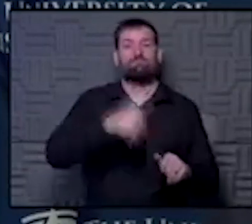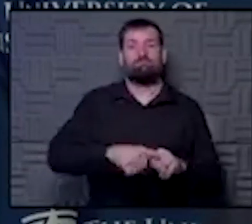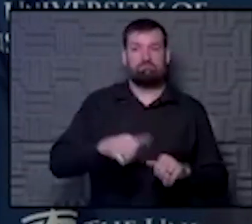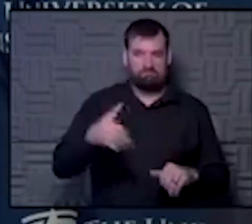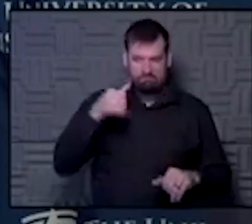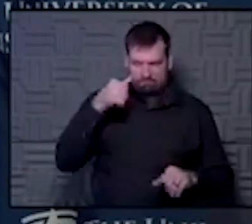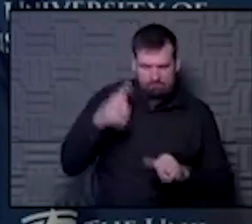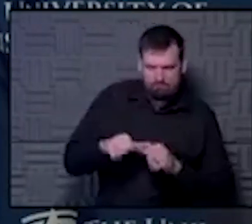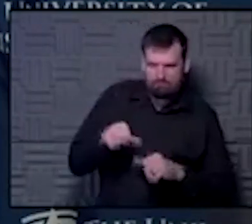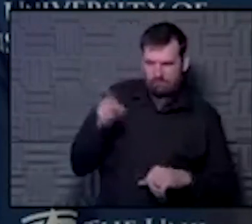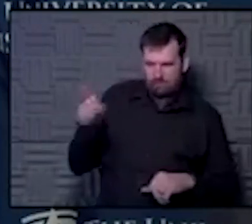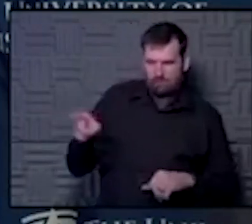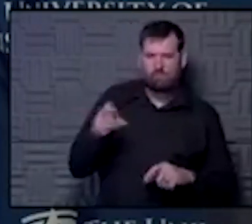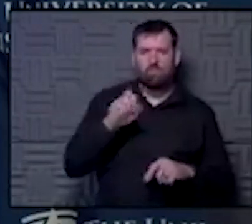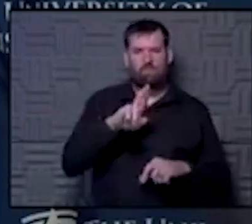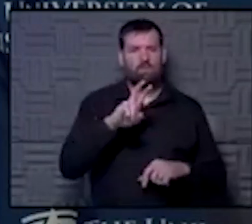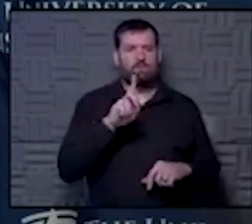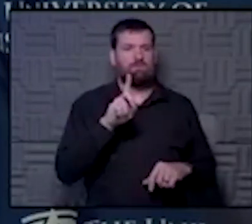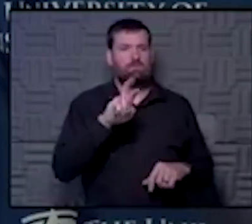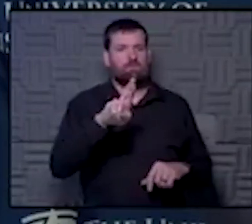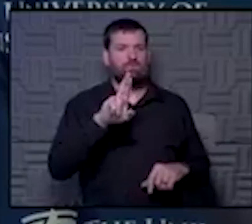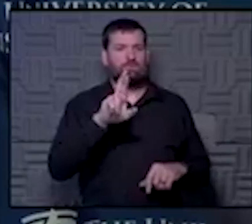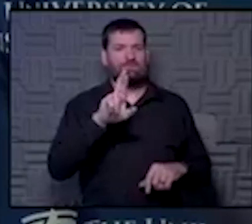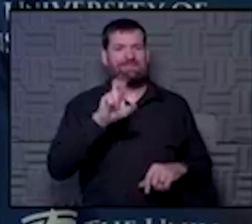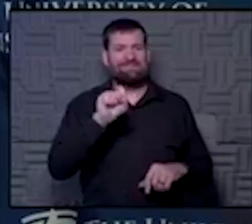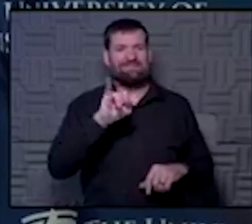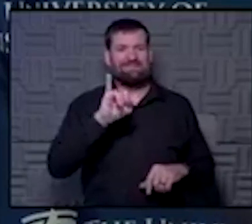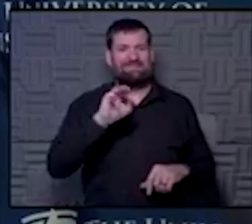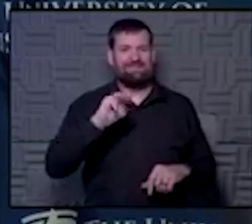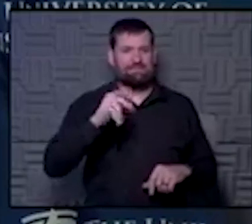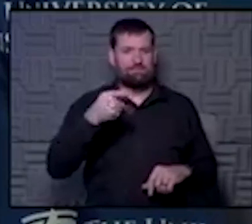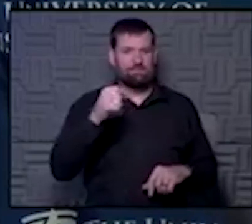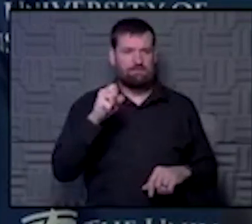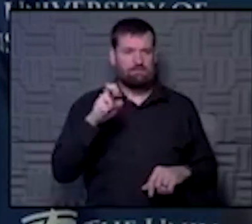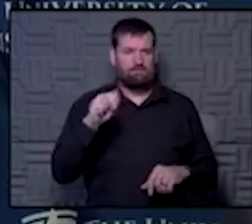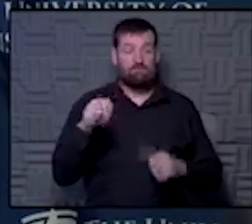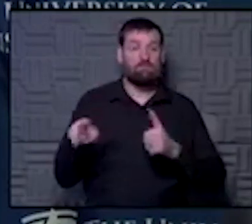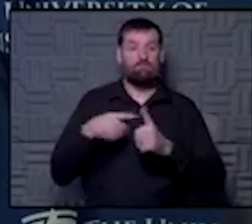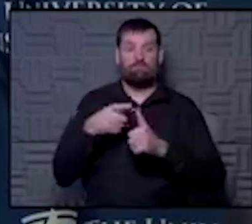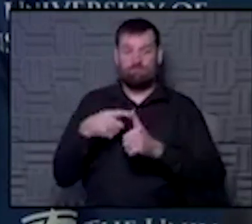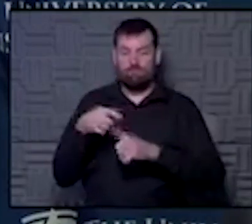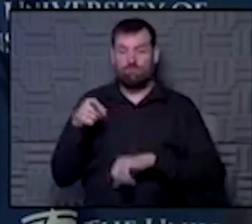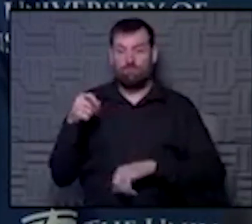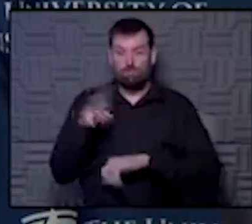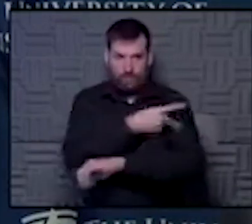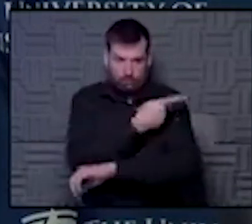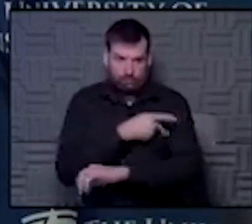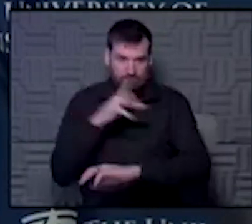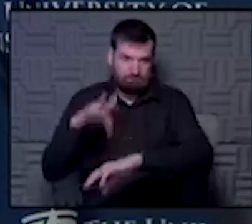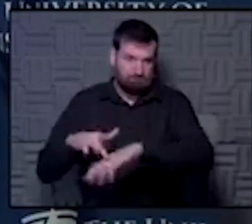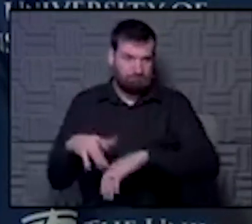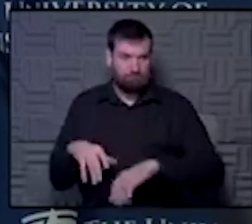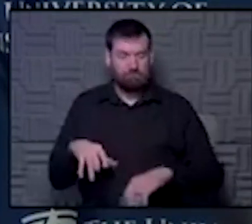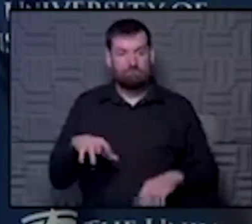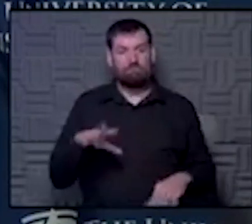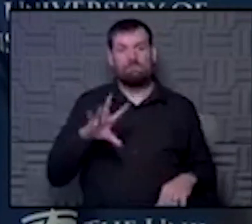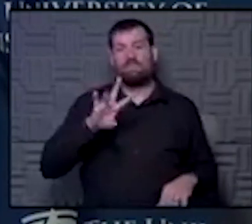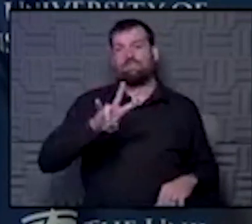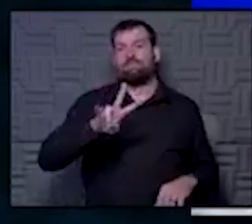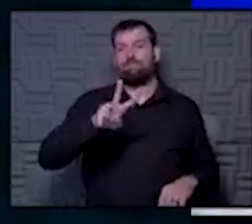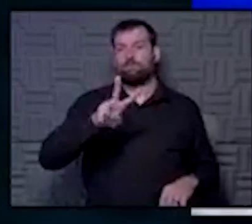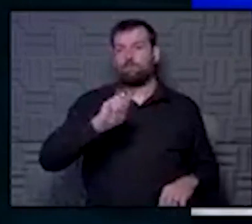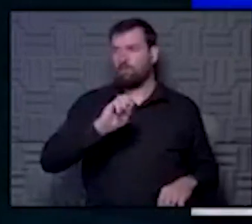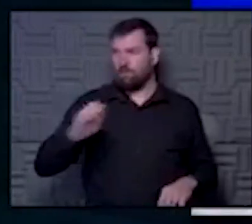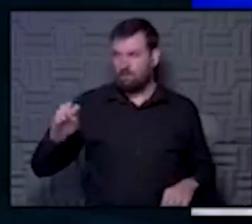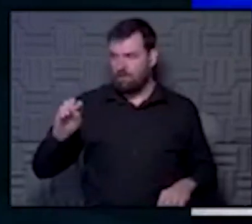if it was you or Dr. Simpson, the first patient that I've done lung recruitment was on a 7200 ventilator. I'm